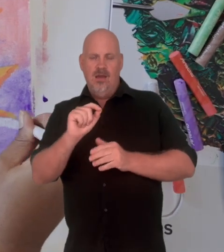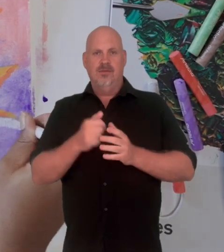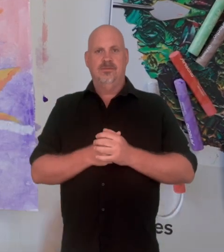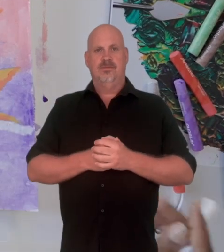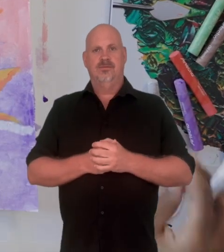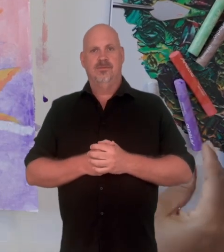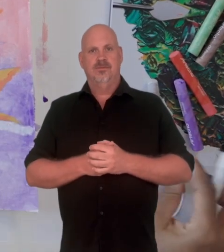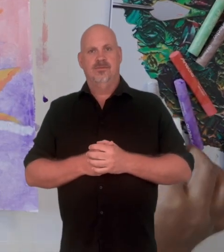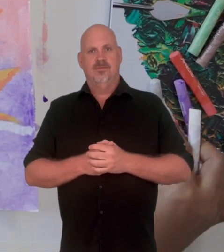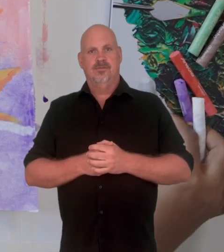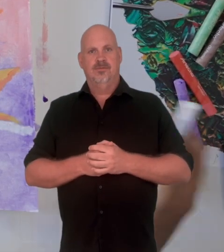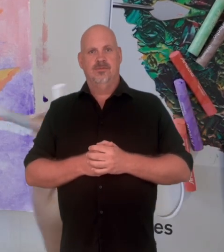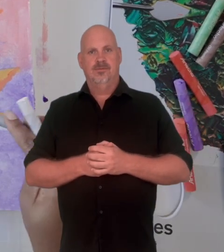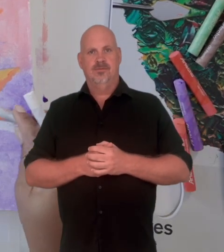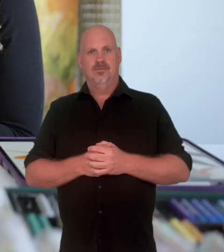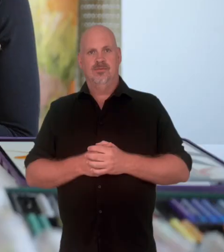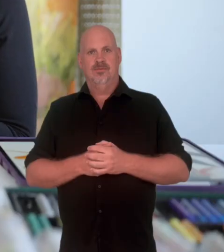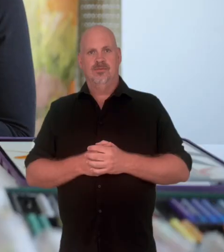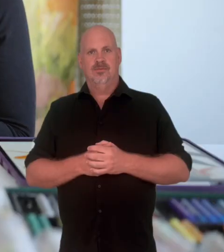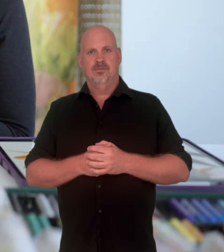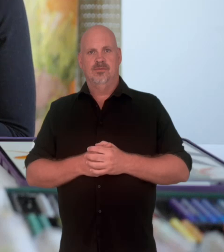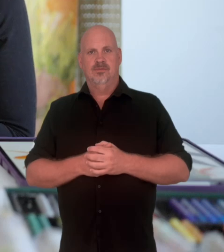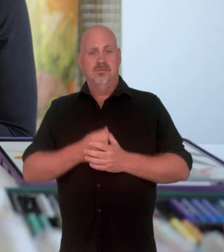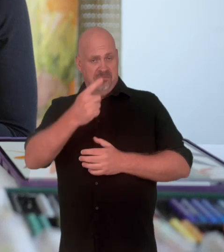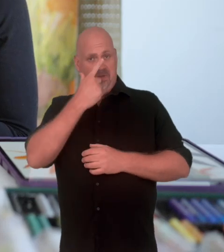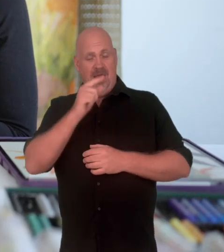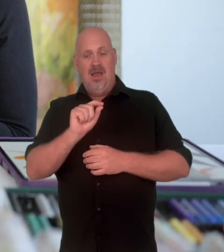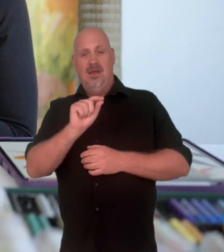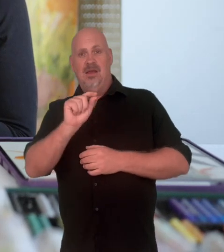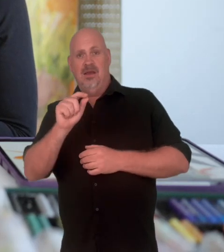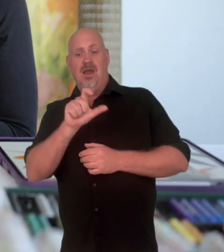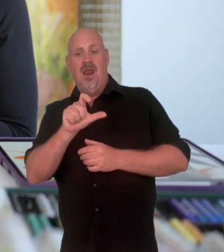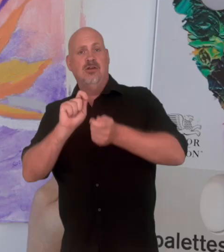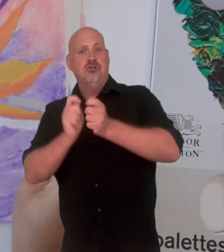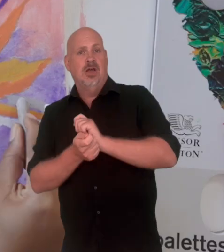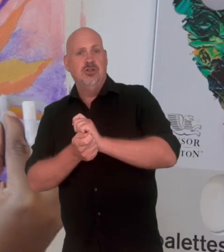And you could also change colors as you go around, because why not?